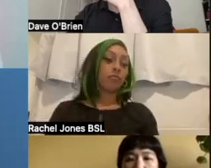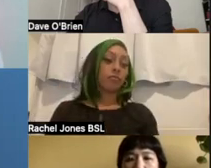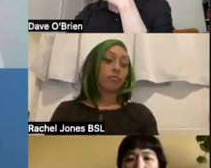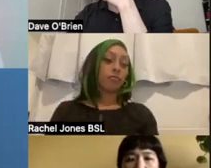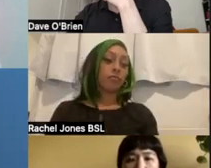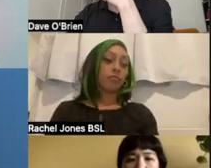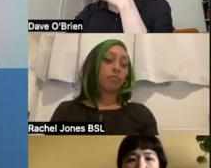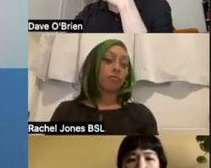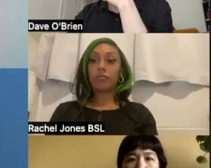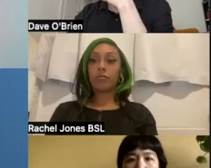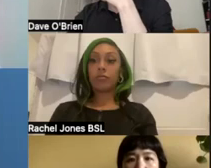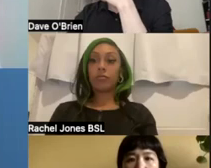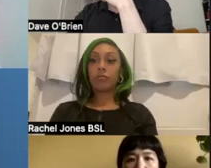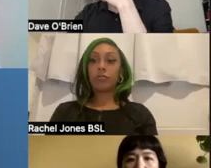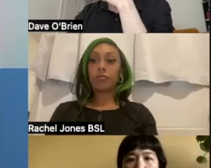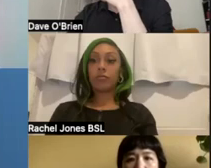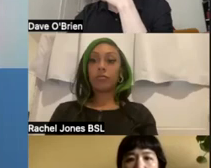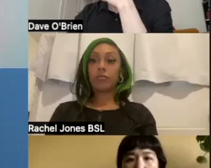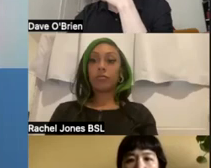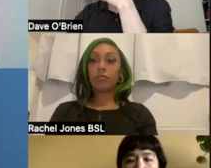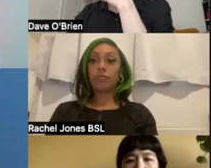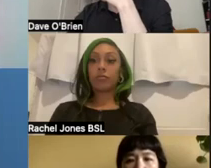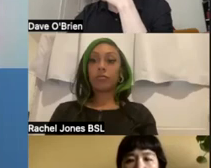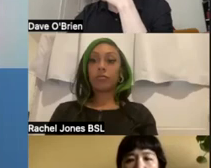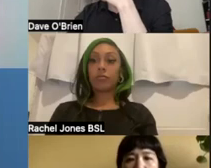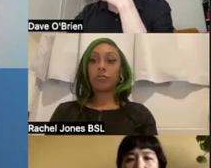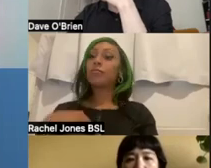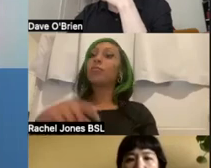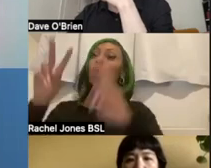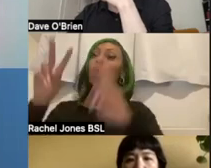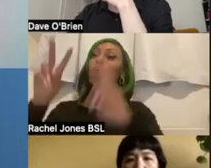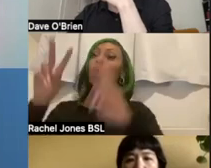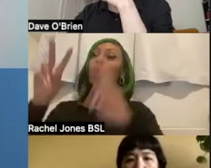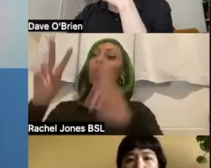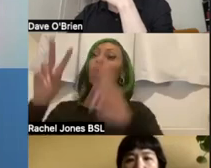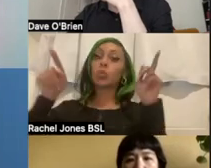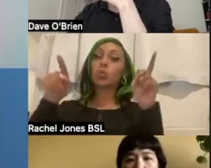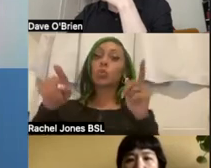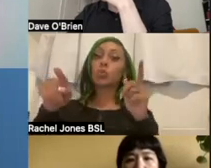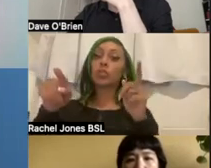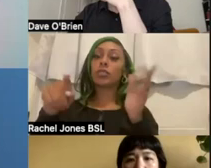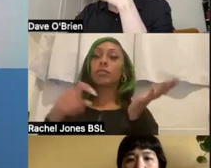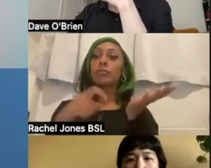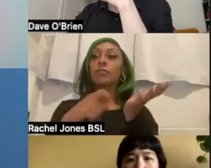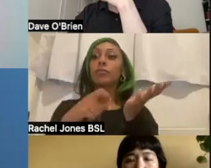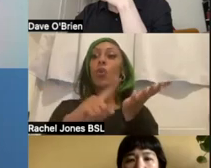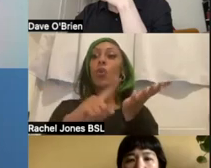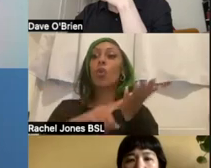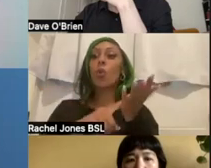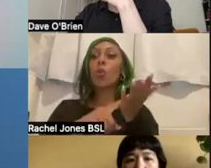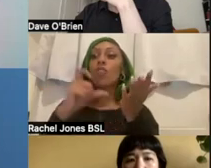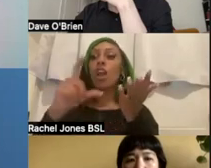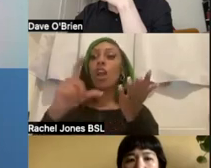Joseph Salisbury and Laura Conley, who called this method reparative